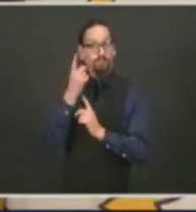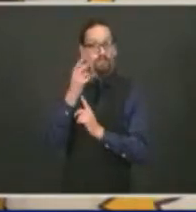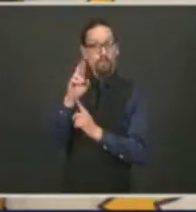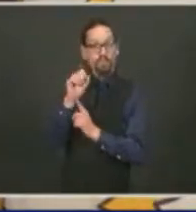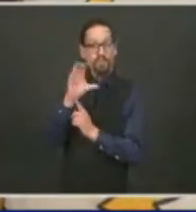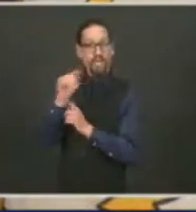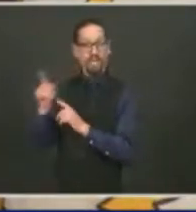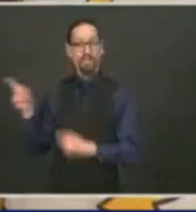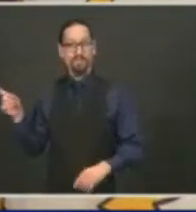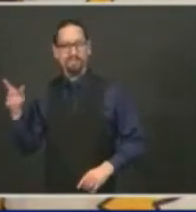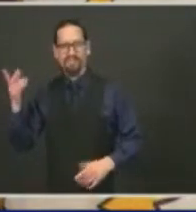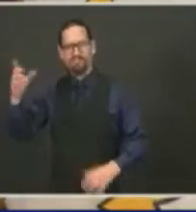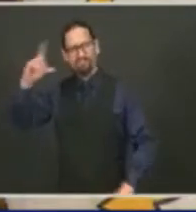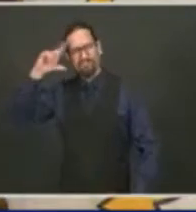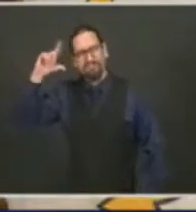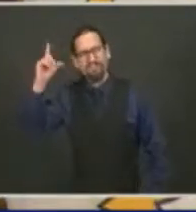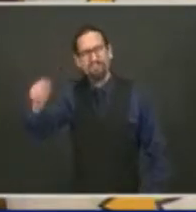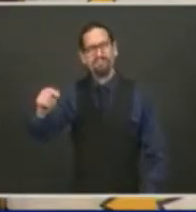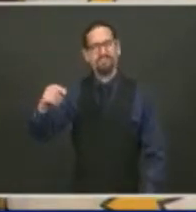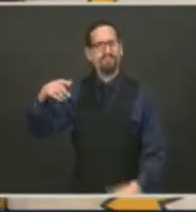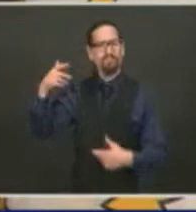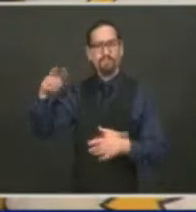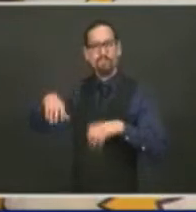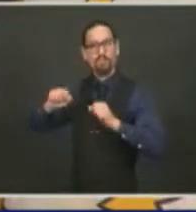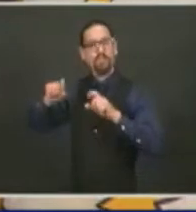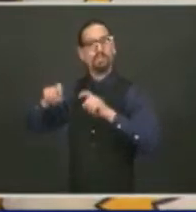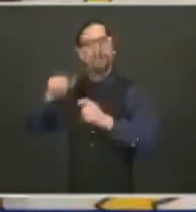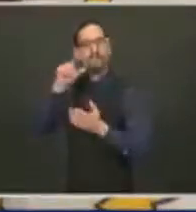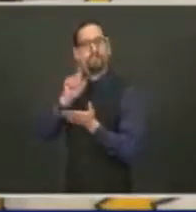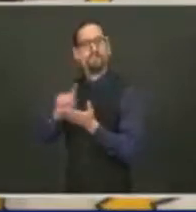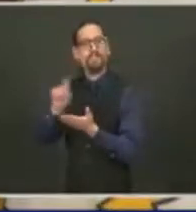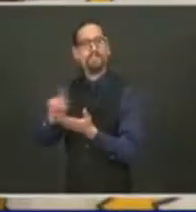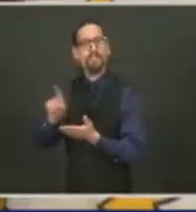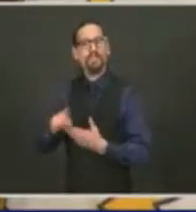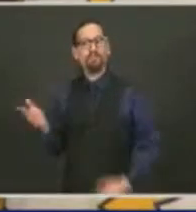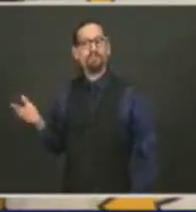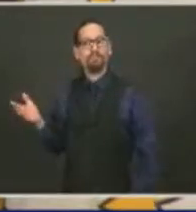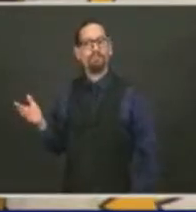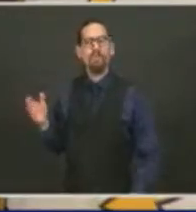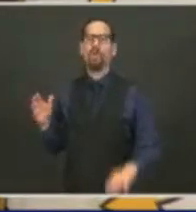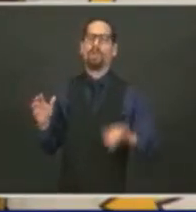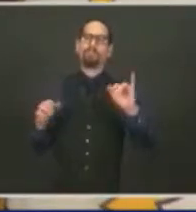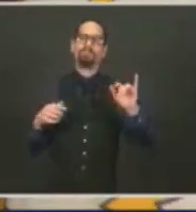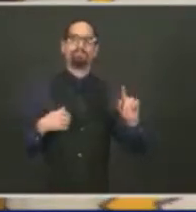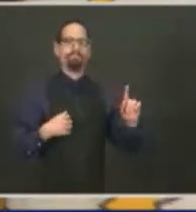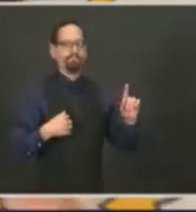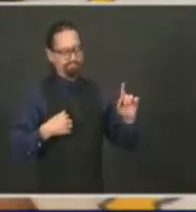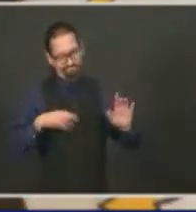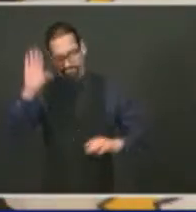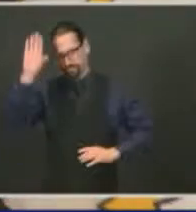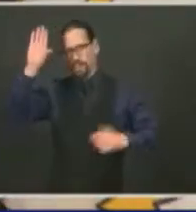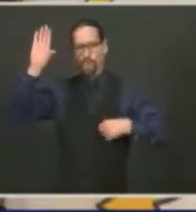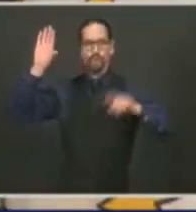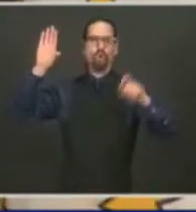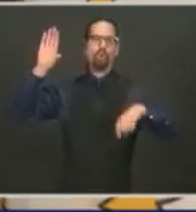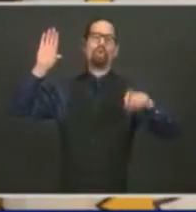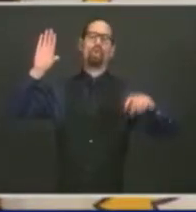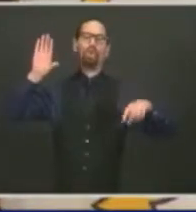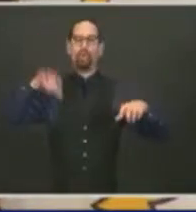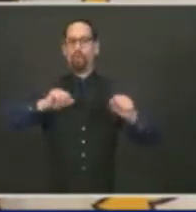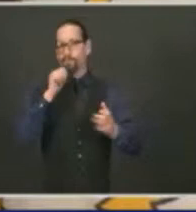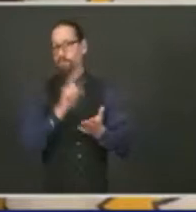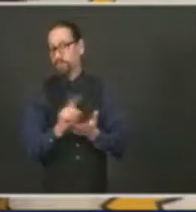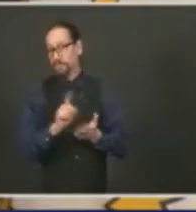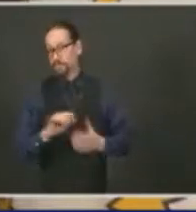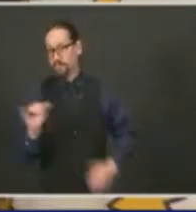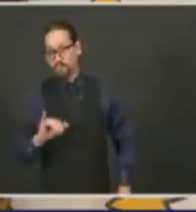know. And she's doing this weekly testing. So I'm thinking like, you know, I better go get my weekly testing done. So Tuesday night, I'm going to get myself set up for a